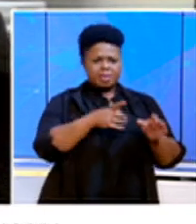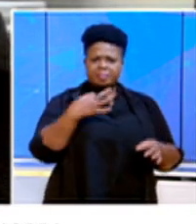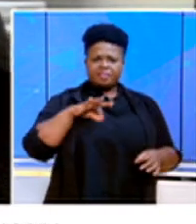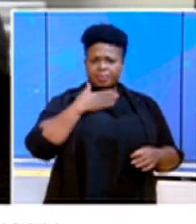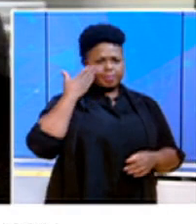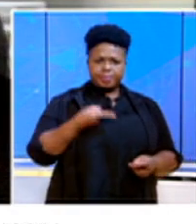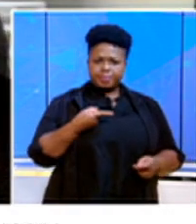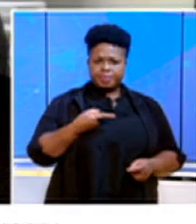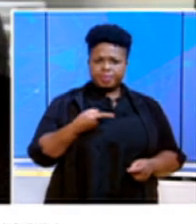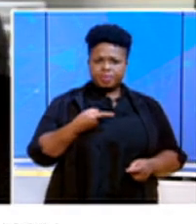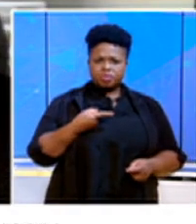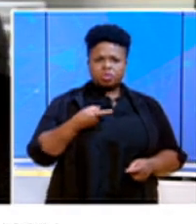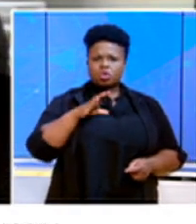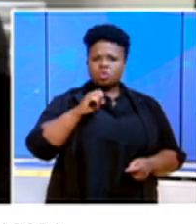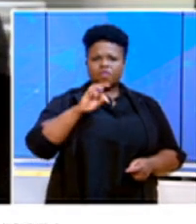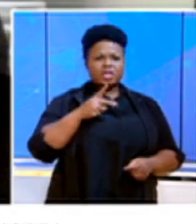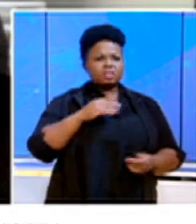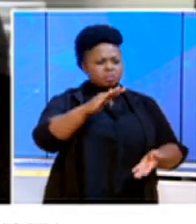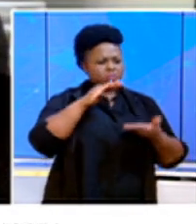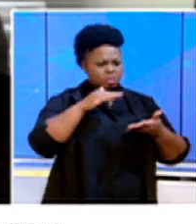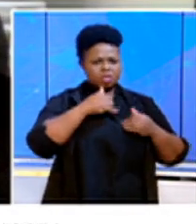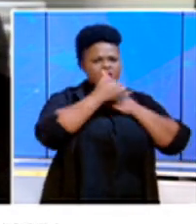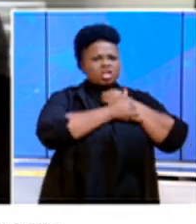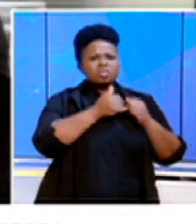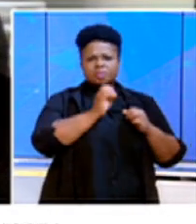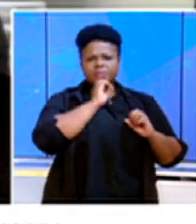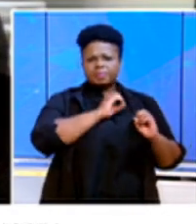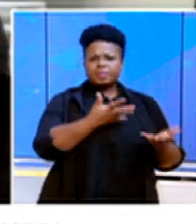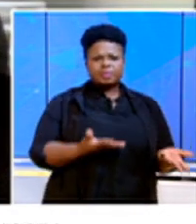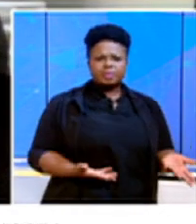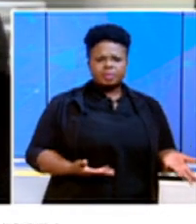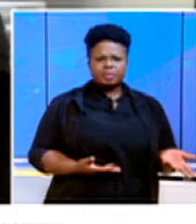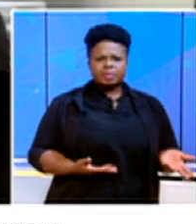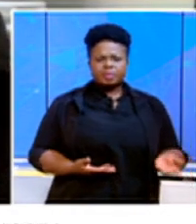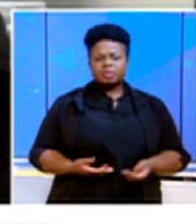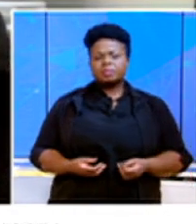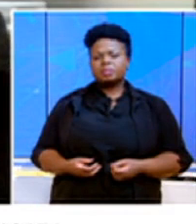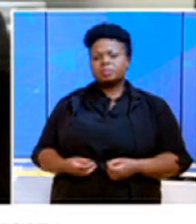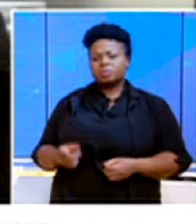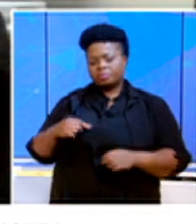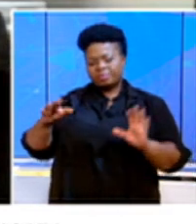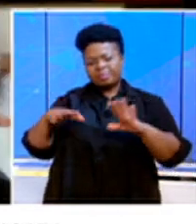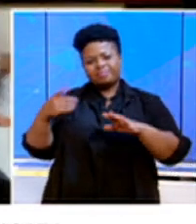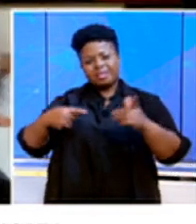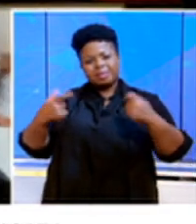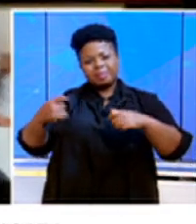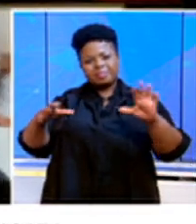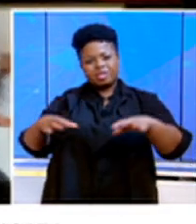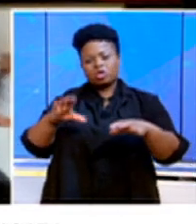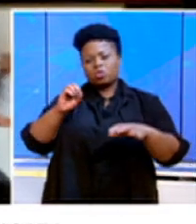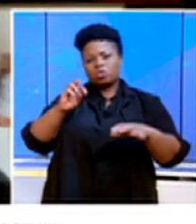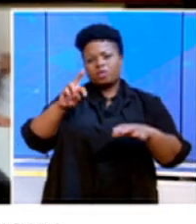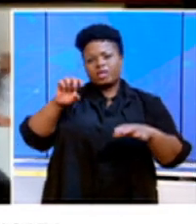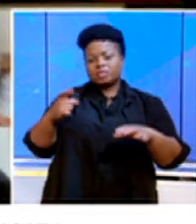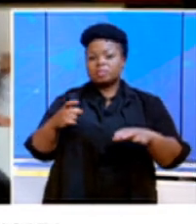as far as I know, we haven't had any COVAX vaccines arrive in the country. And COVAX it will be relying in the sort of